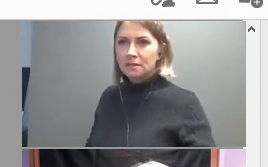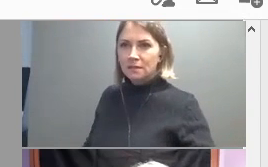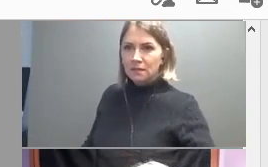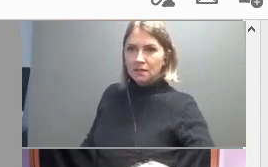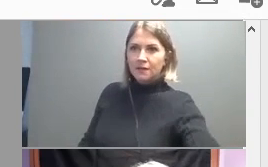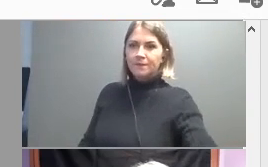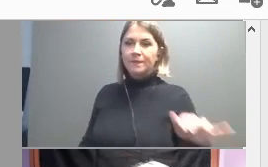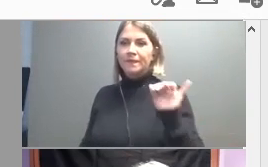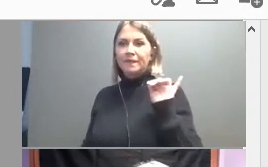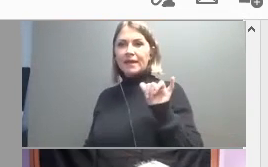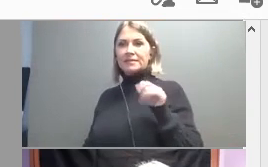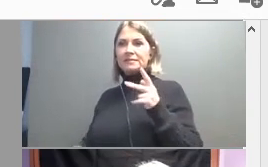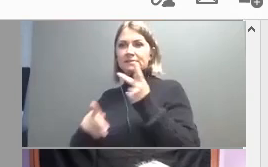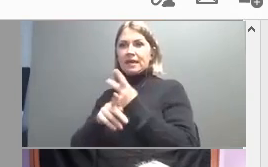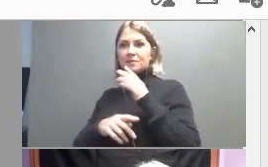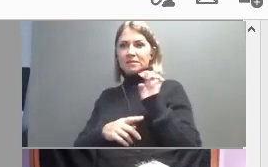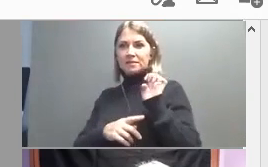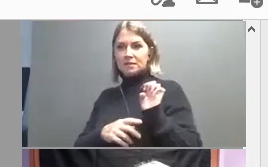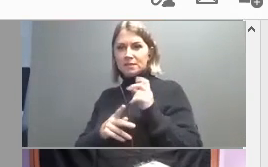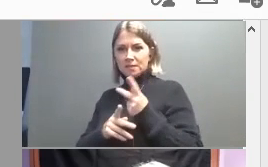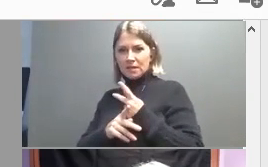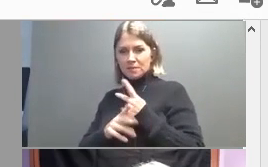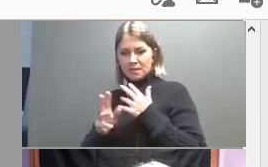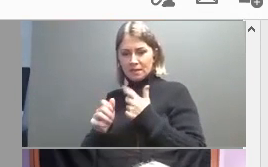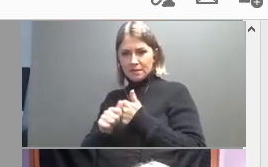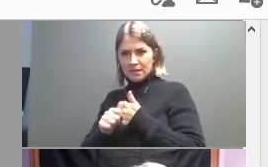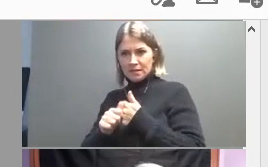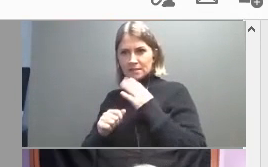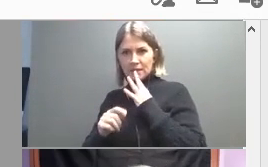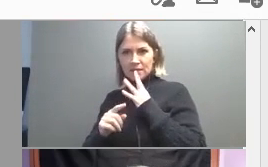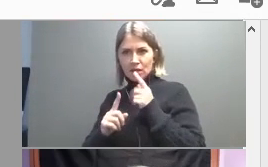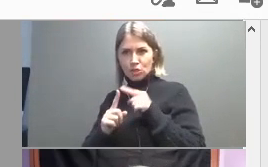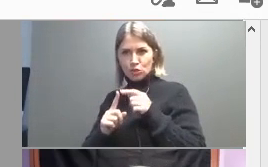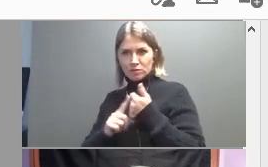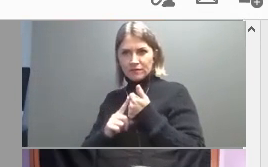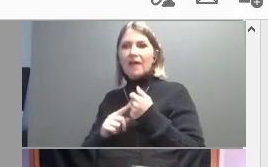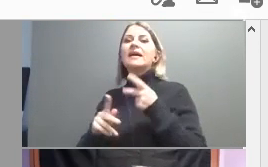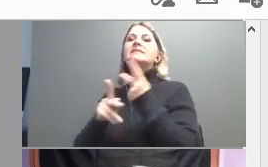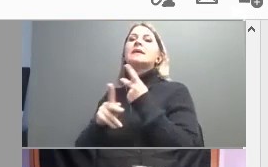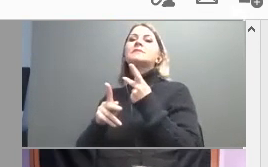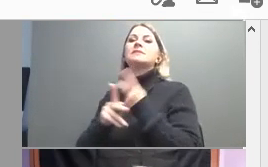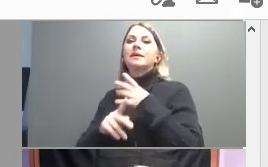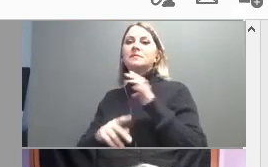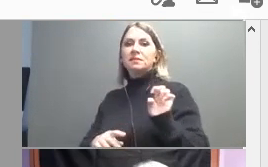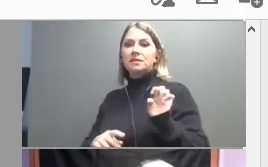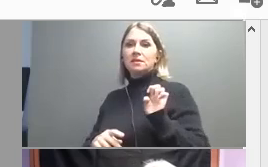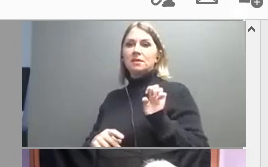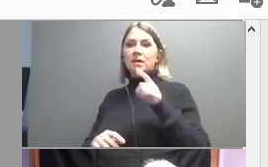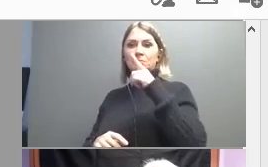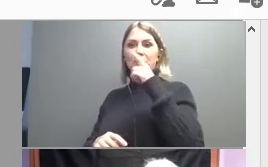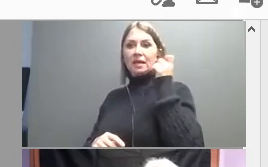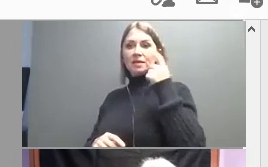That is times C. Sorry about that. That is not delta E. That is times C. Because we